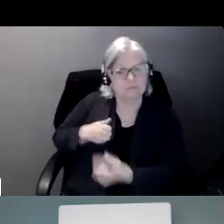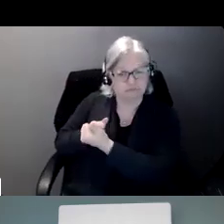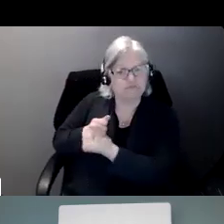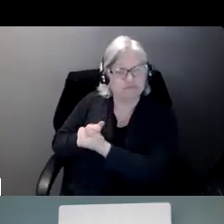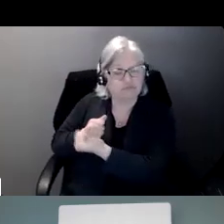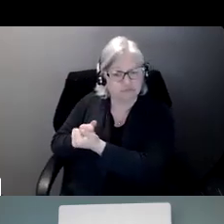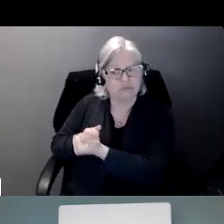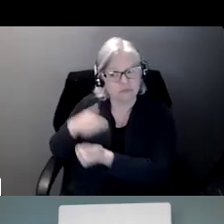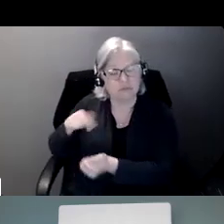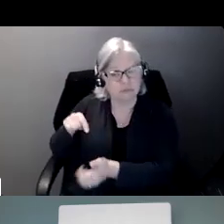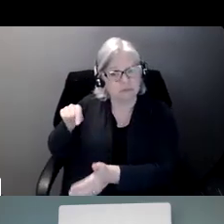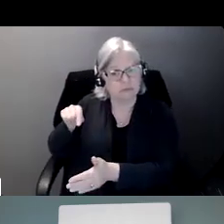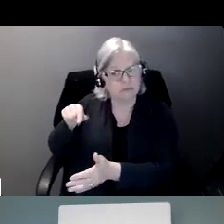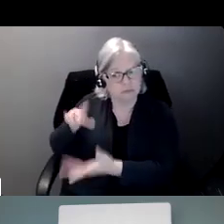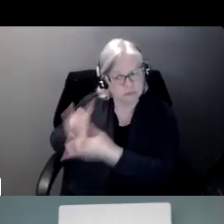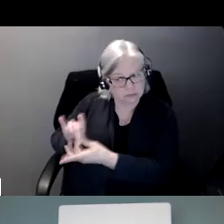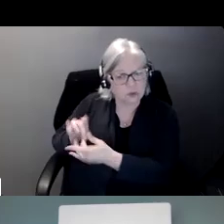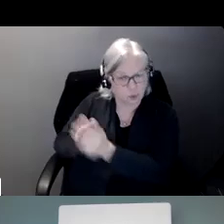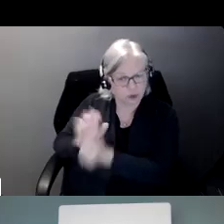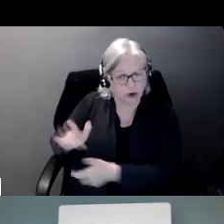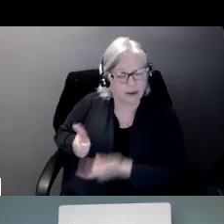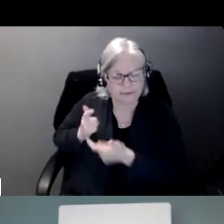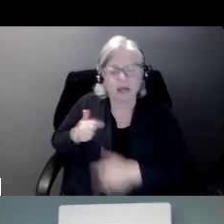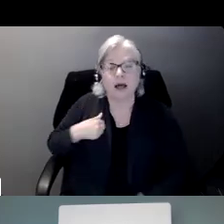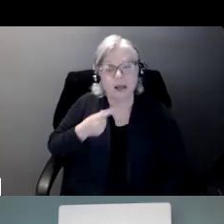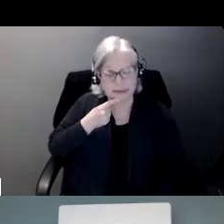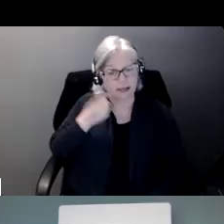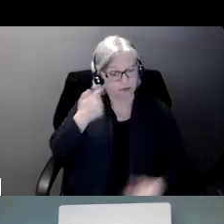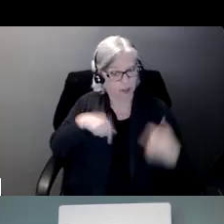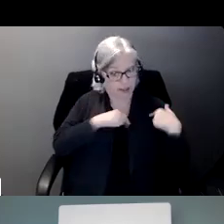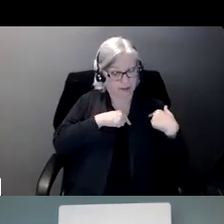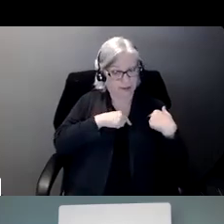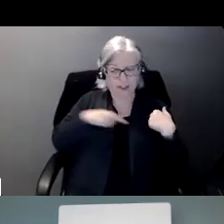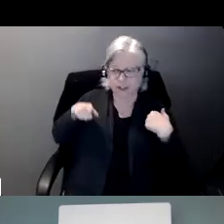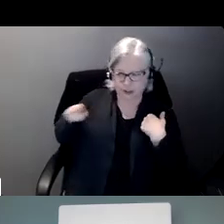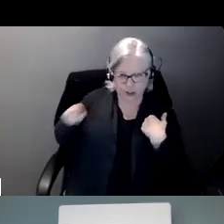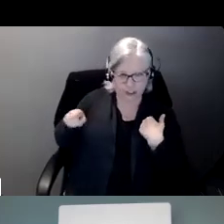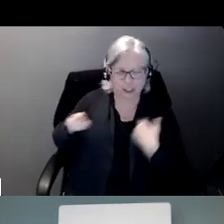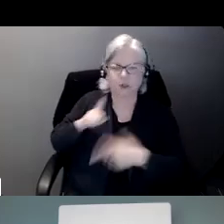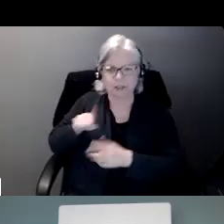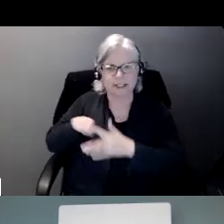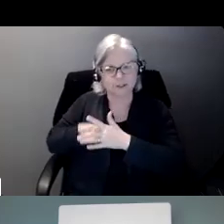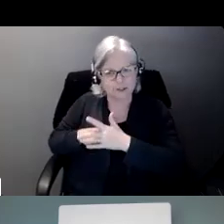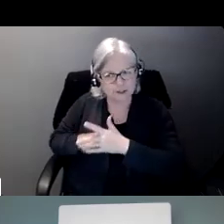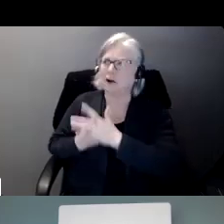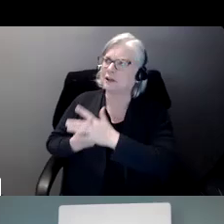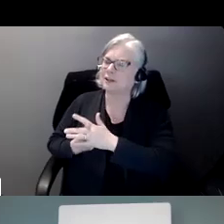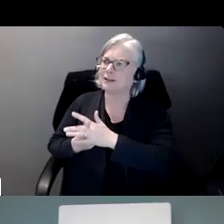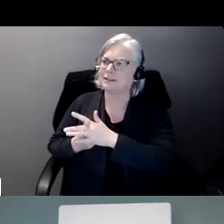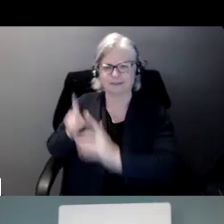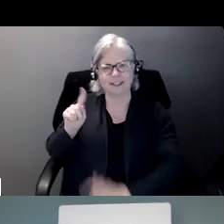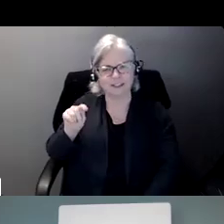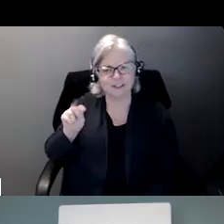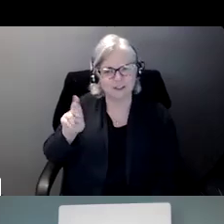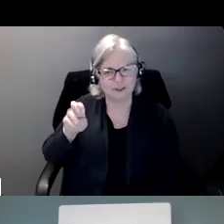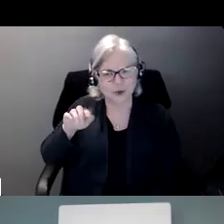quite intensely with her life. And I would say for us, she really started to kick off a trend. Our organization in the